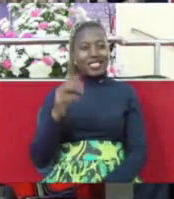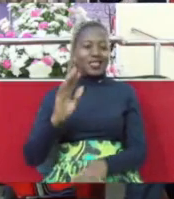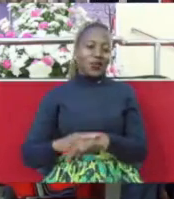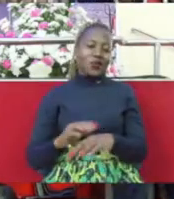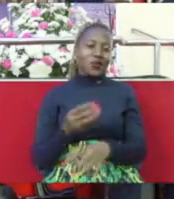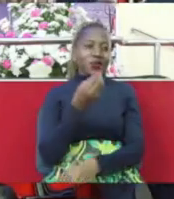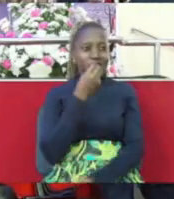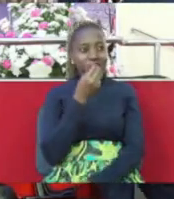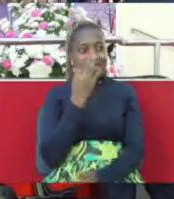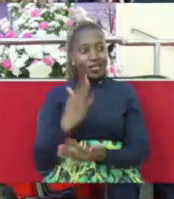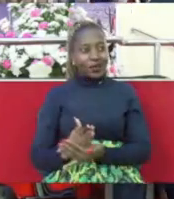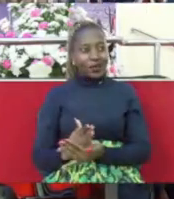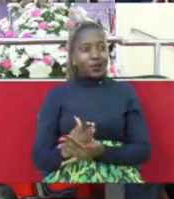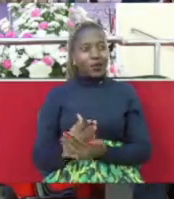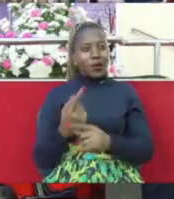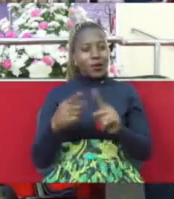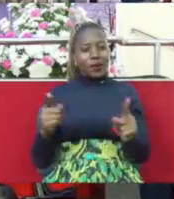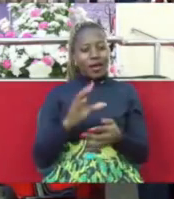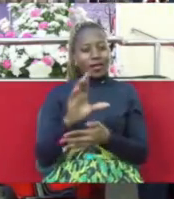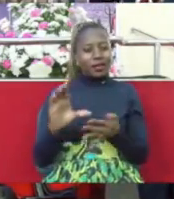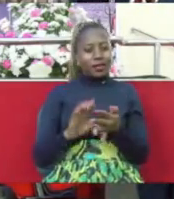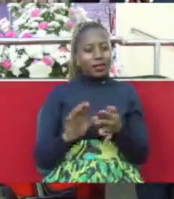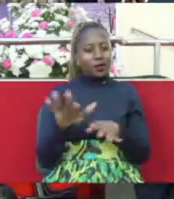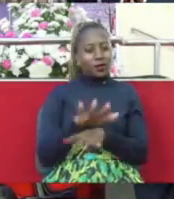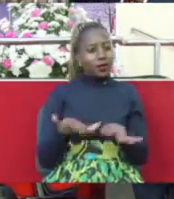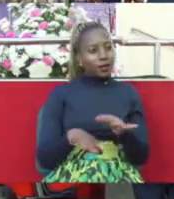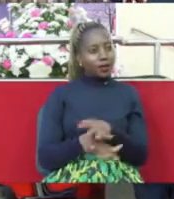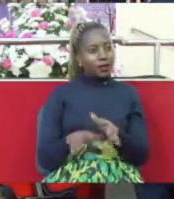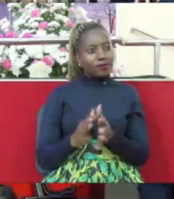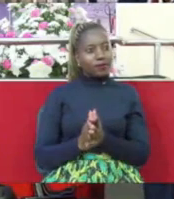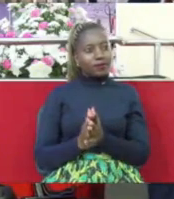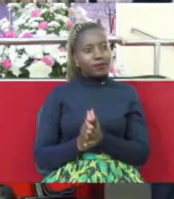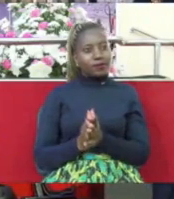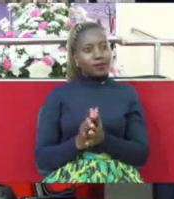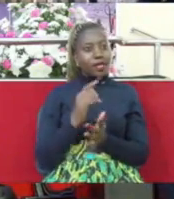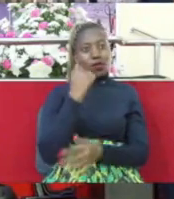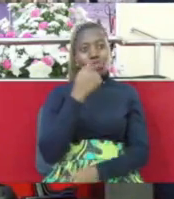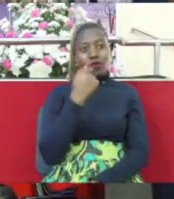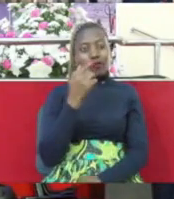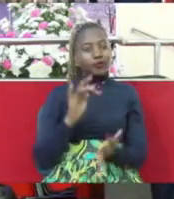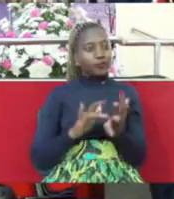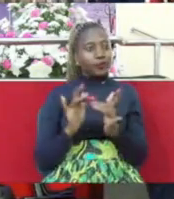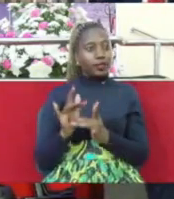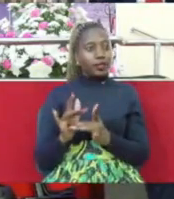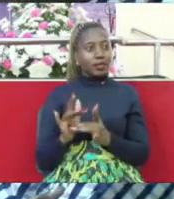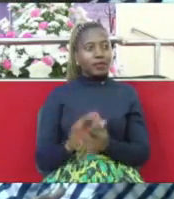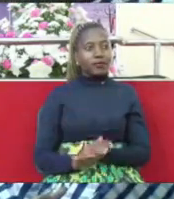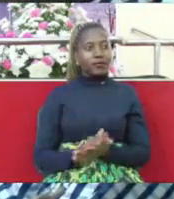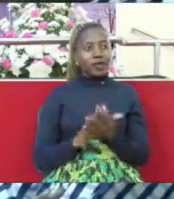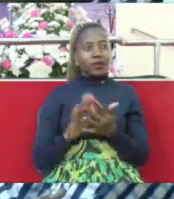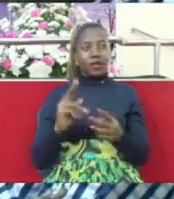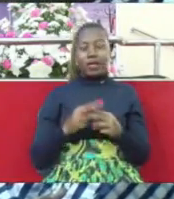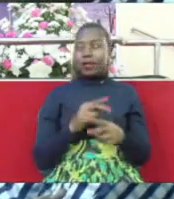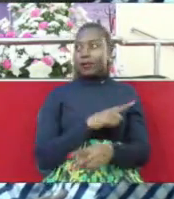sababu ni vyema kula. But at the center of everything, lakini katikati ya mambo yote, is Jesus Christ. Ni Yesu. Praise the name of the Lord. Bwana